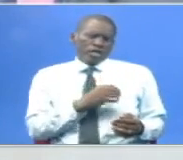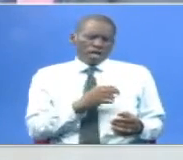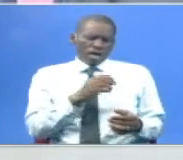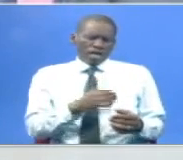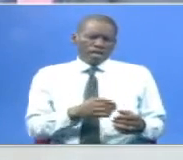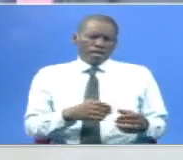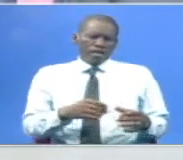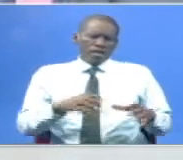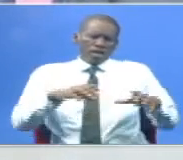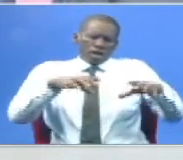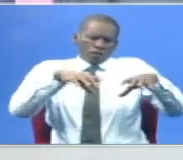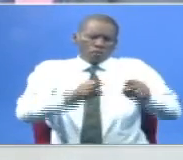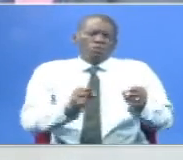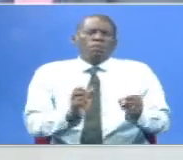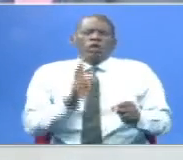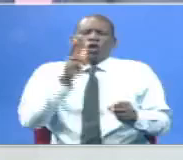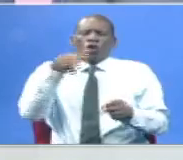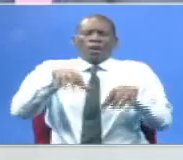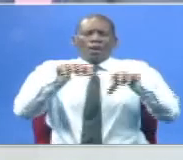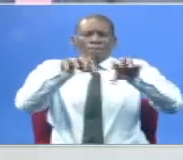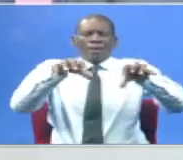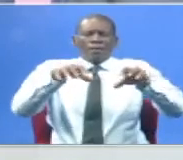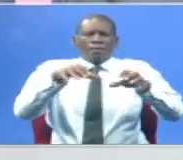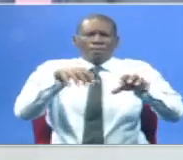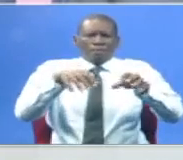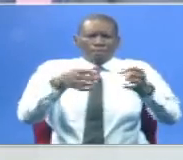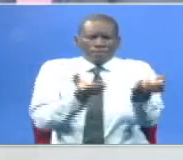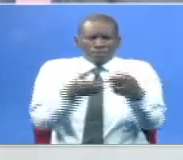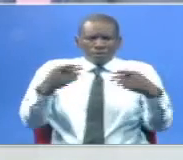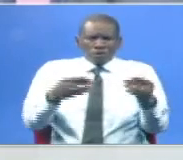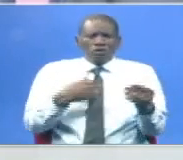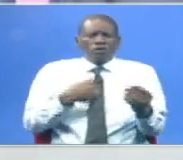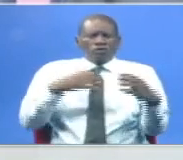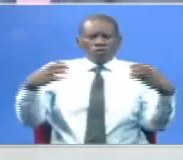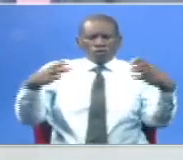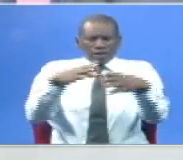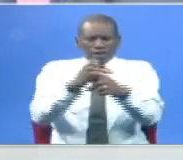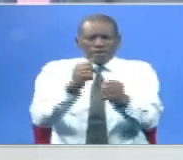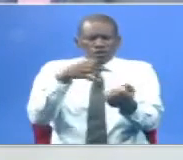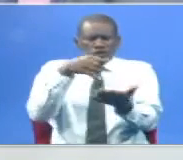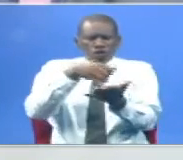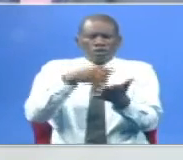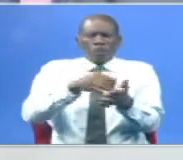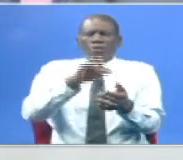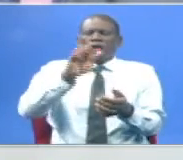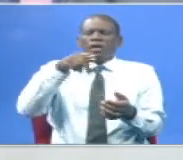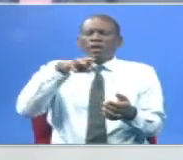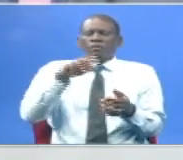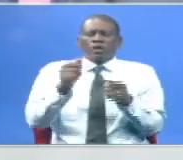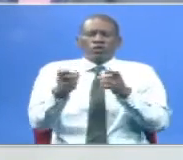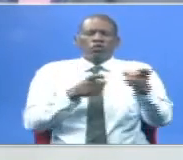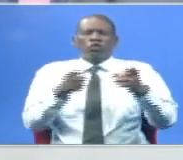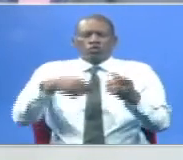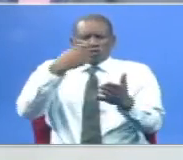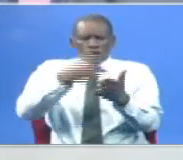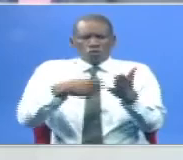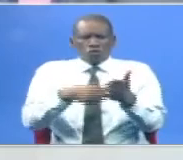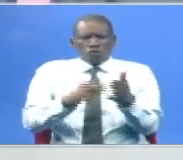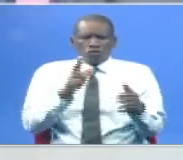by the oil marketers. We have a body that is called EPRA that is supposed to regulate the prices of